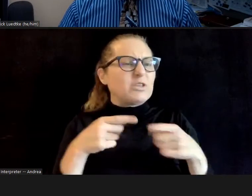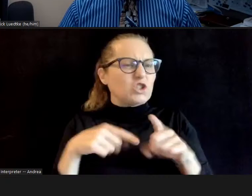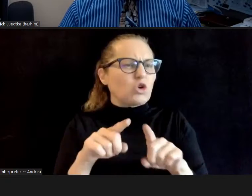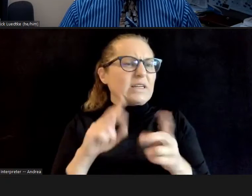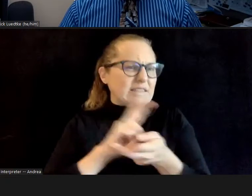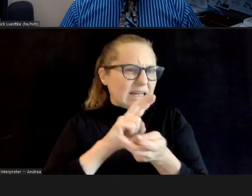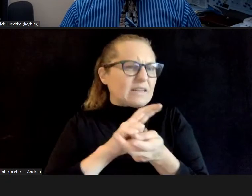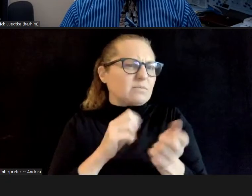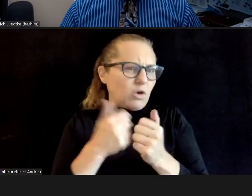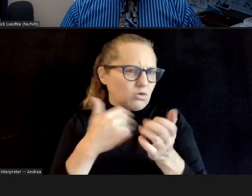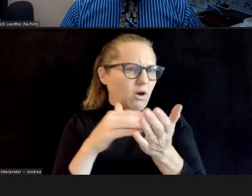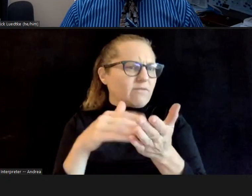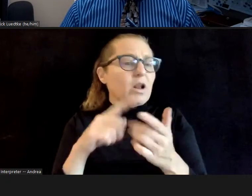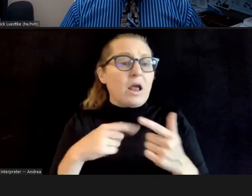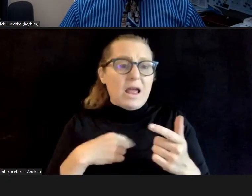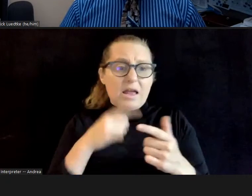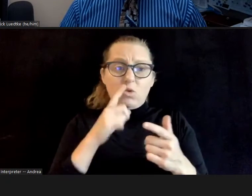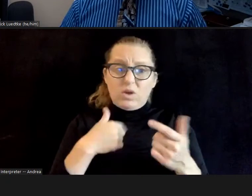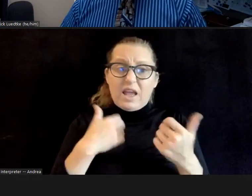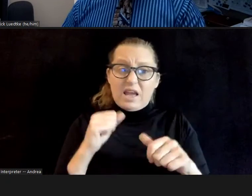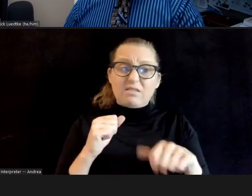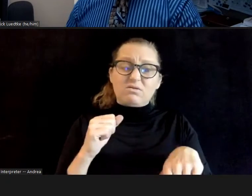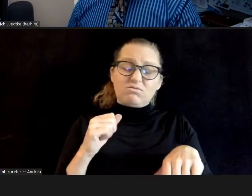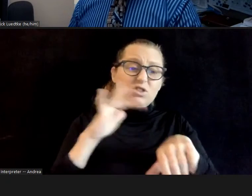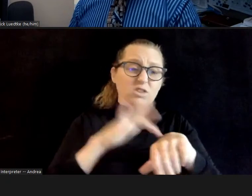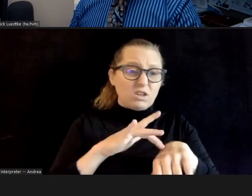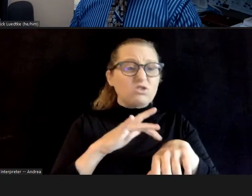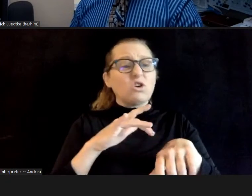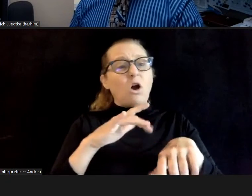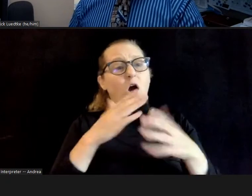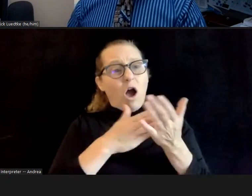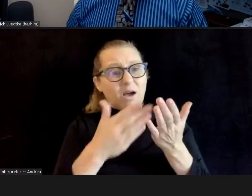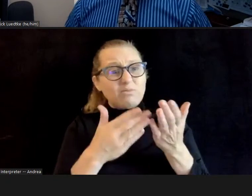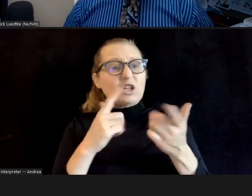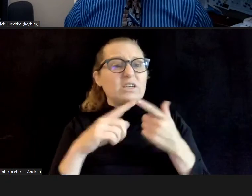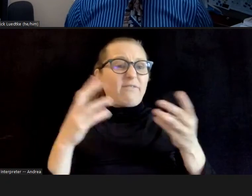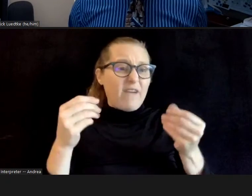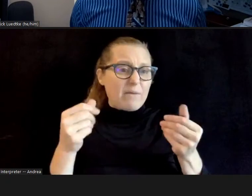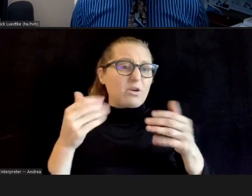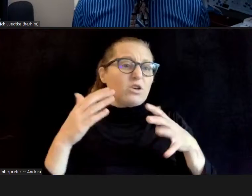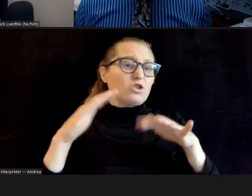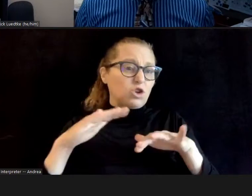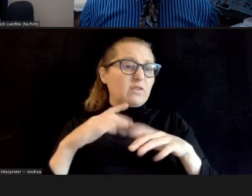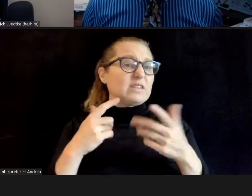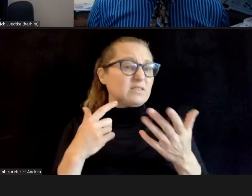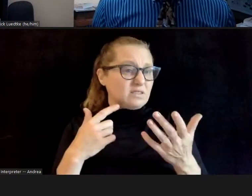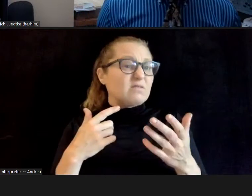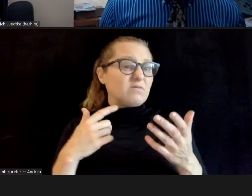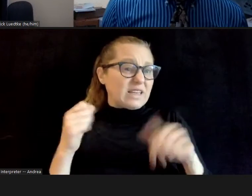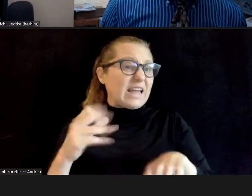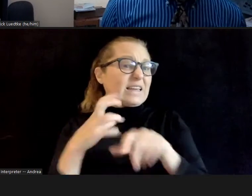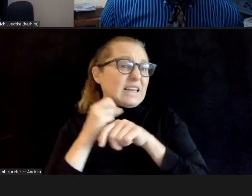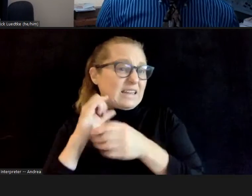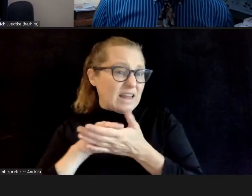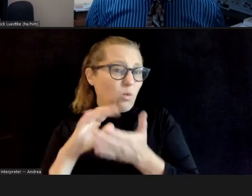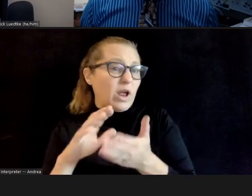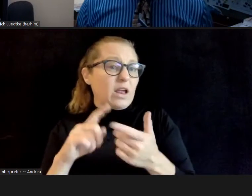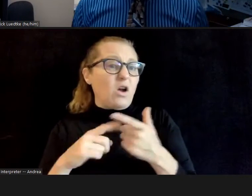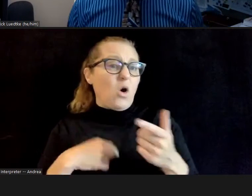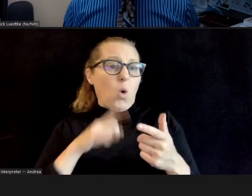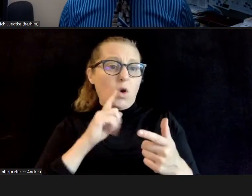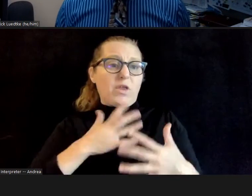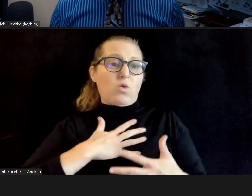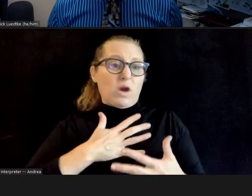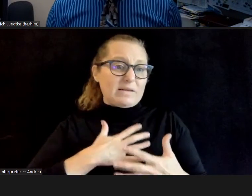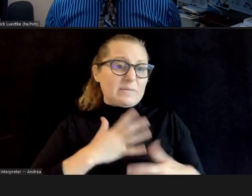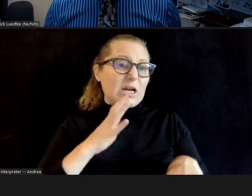can also be spread by touching objects, fabrics, and surfaces that have been used by a person with monkeypox and through contact with respiratory secretions of a person with